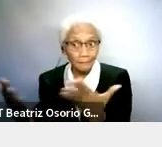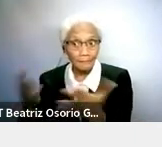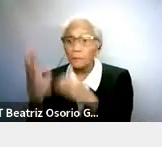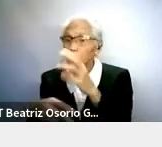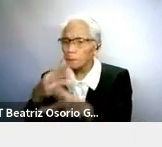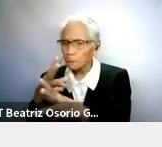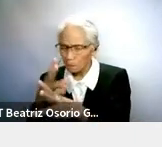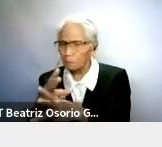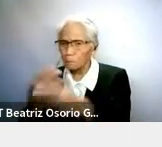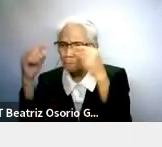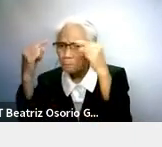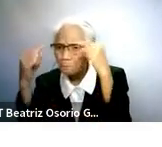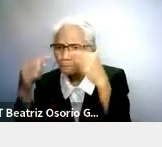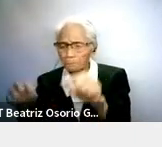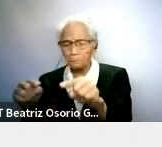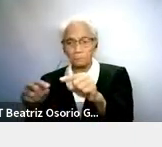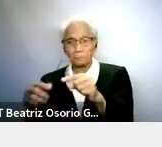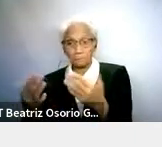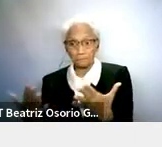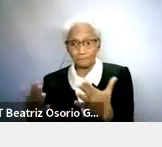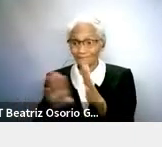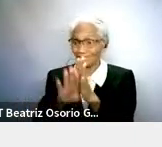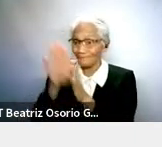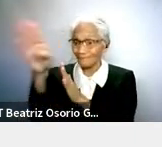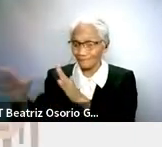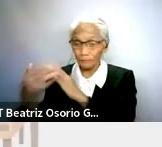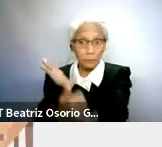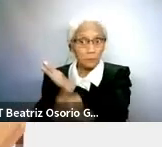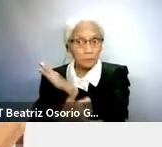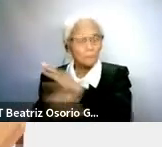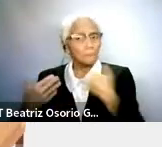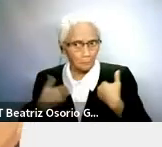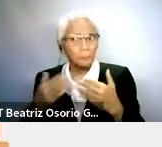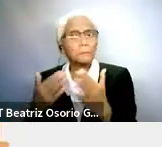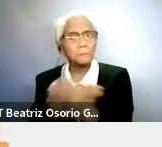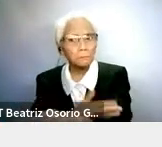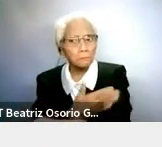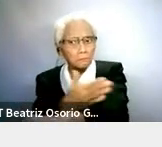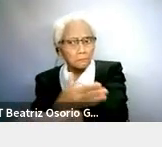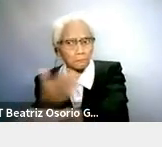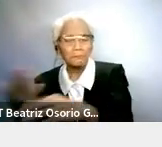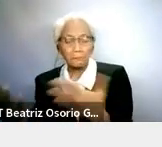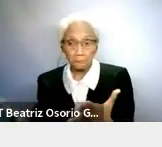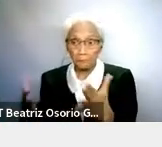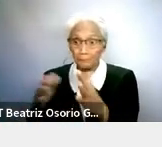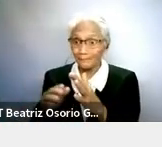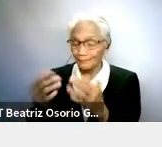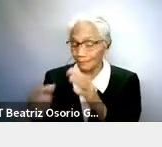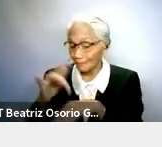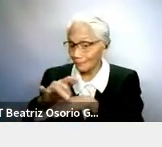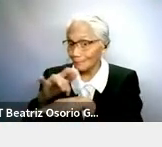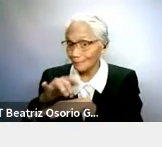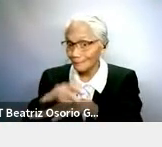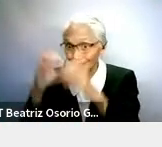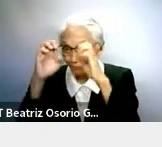matter of time. Many developed countries have included digital technology in the children's early education for a long time.